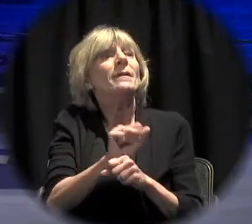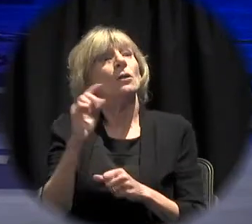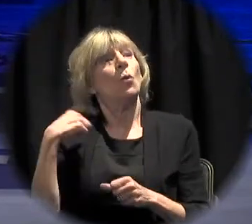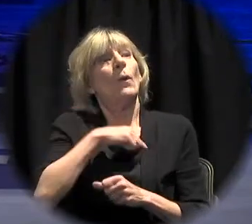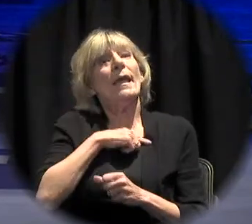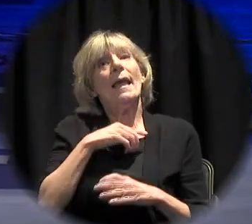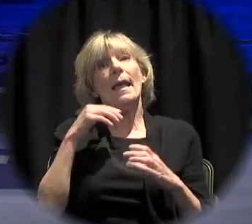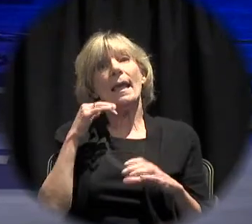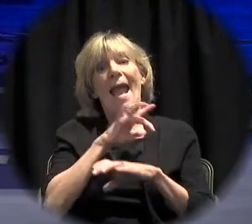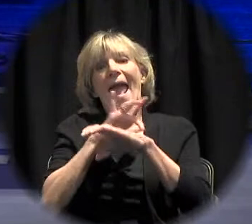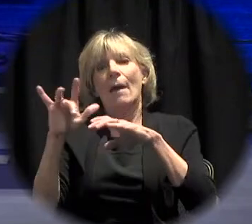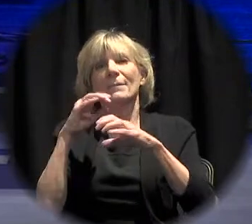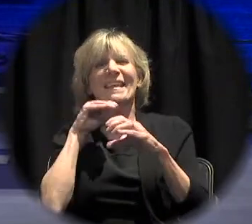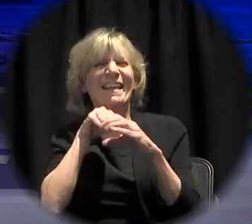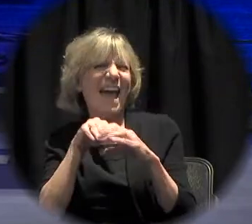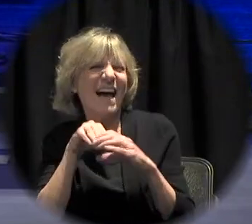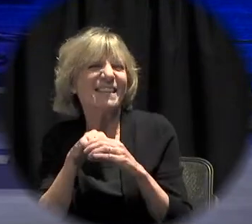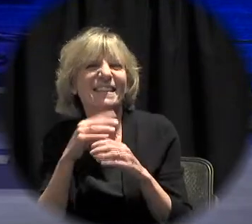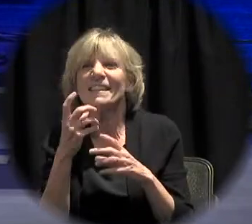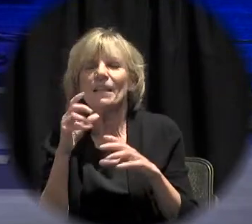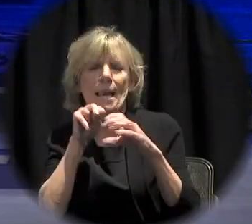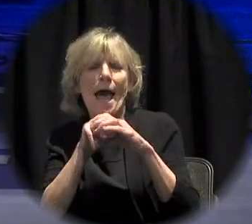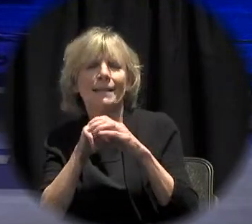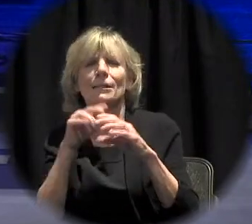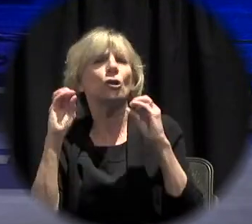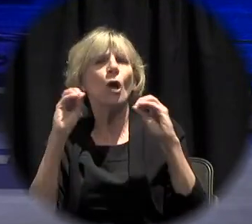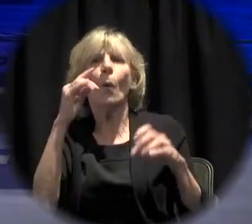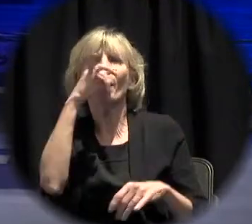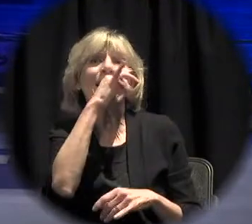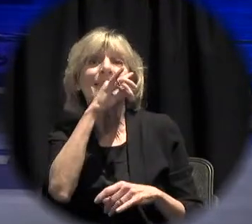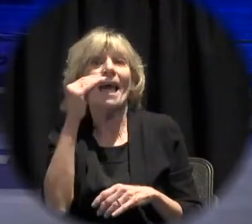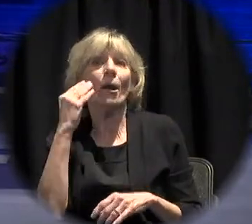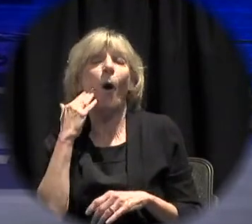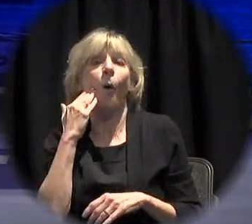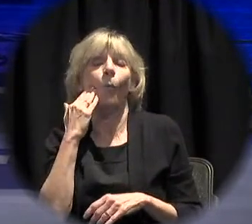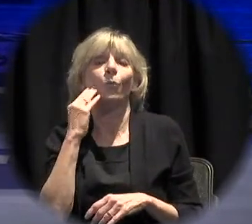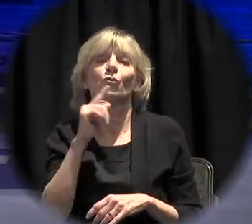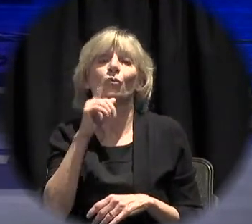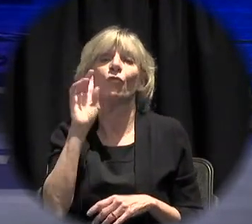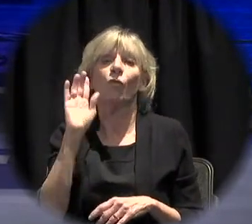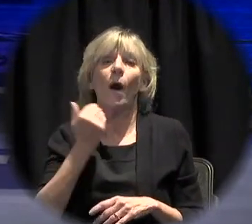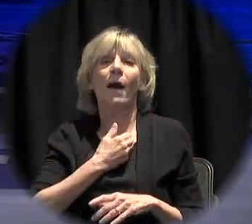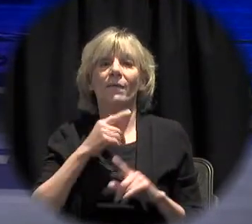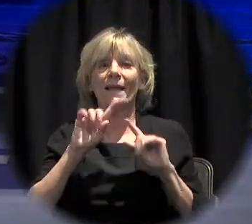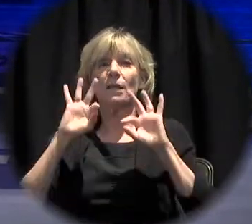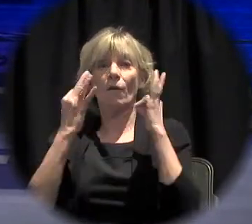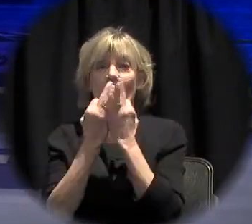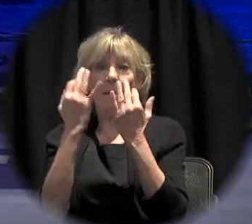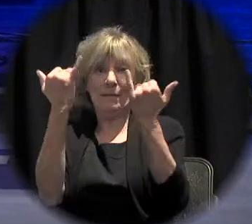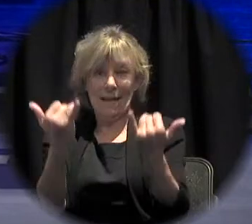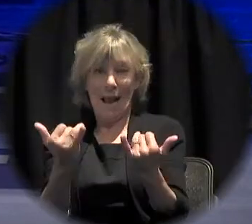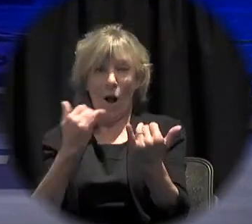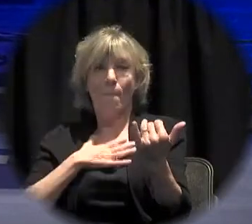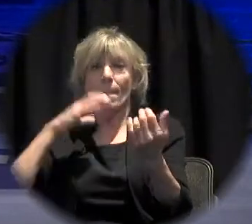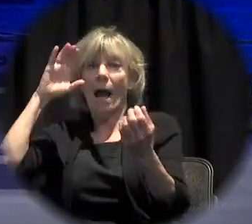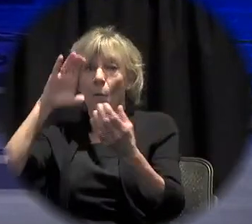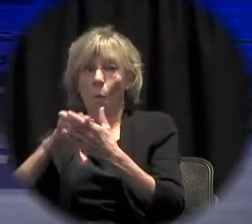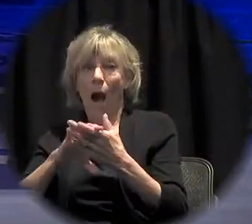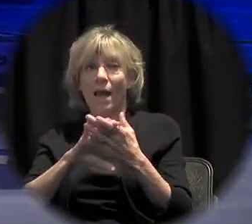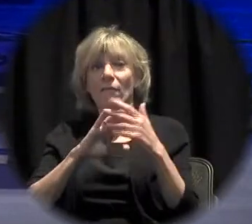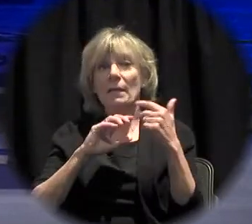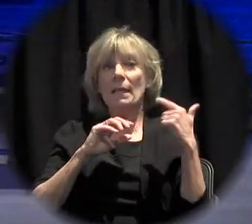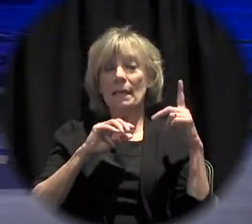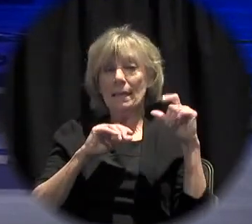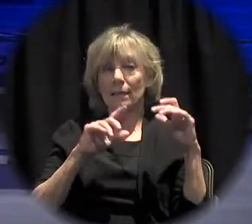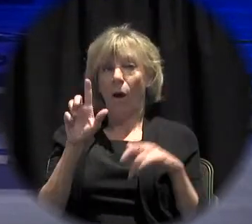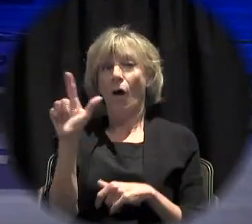nesters. So that's pretty wild. This is our family now. My wife Linda and I, there on the left, have been married